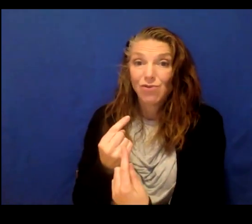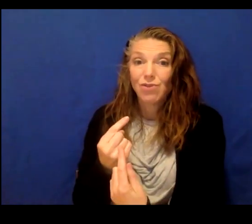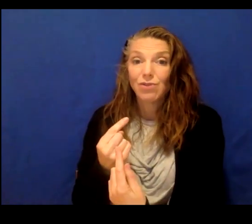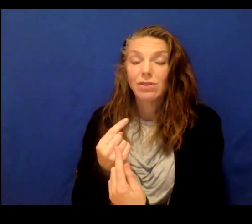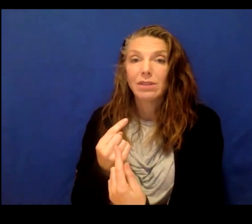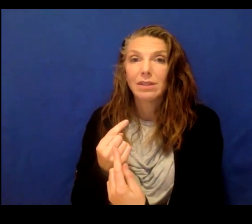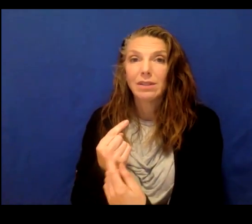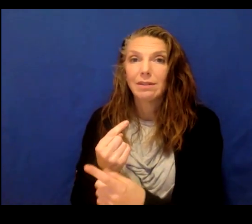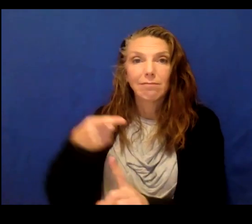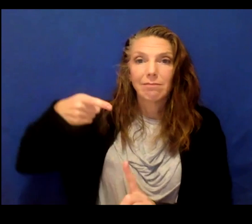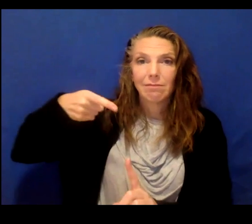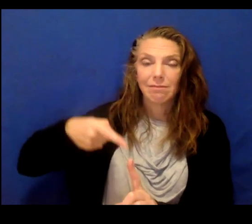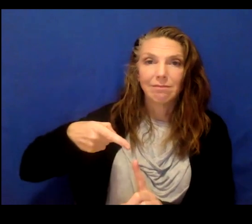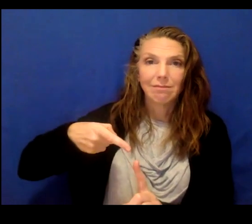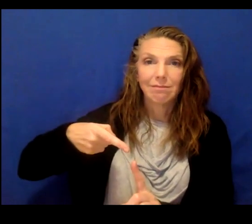came back to,